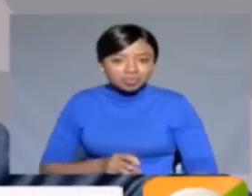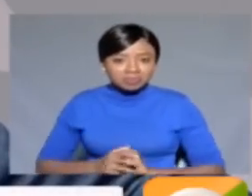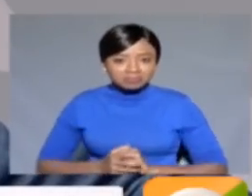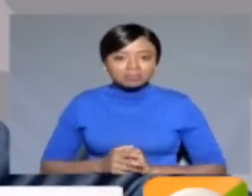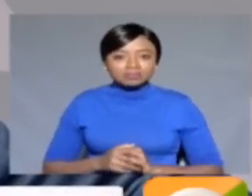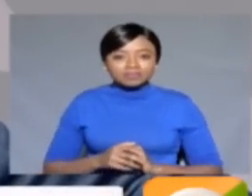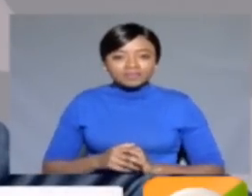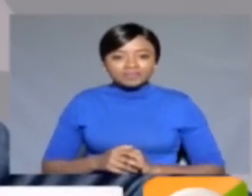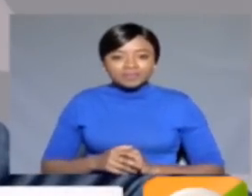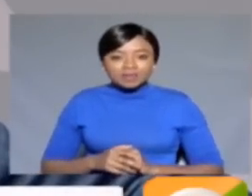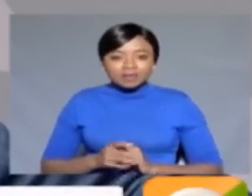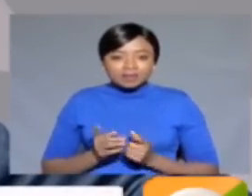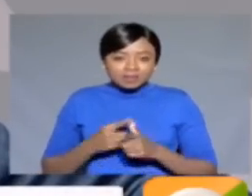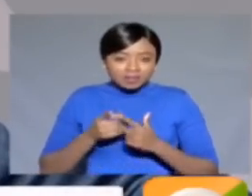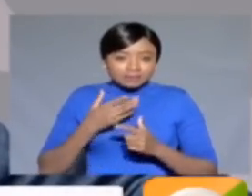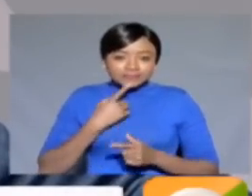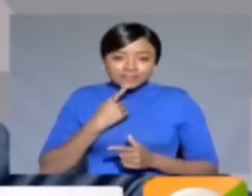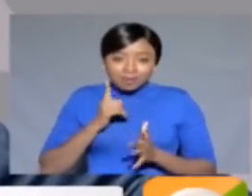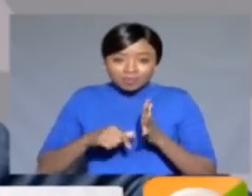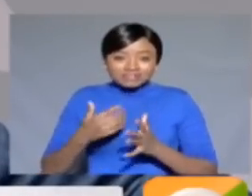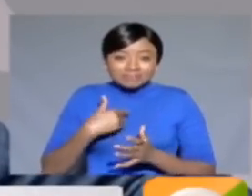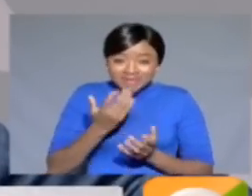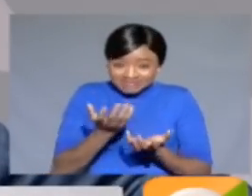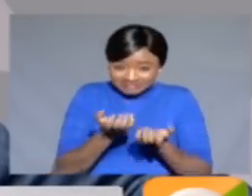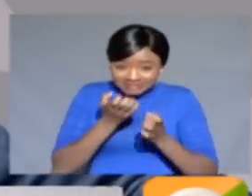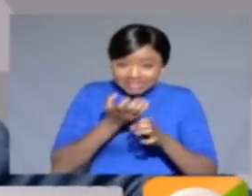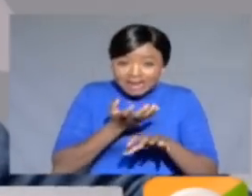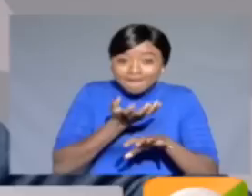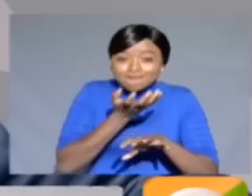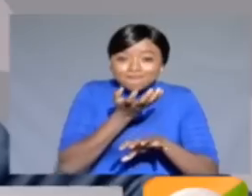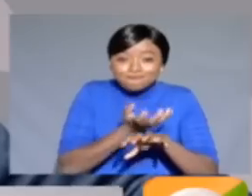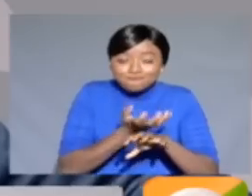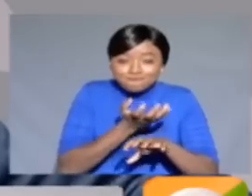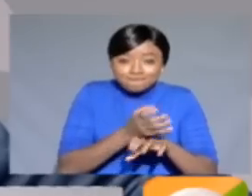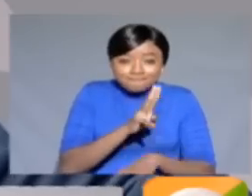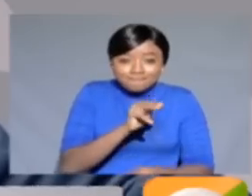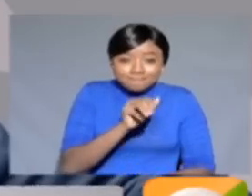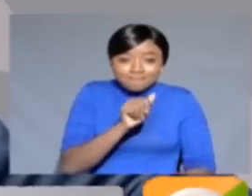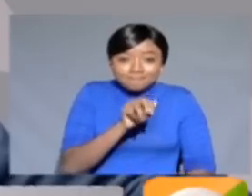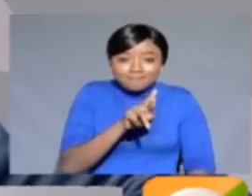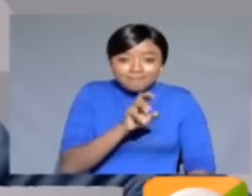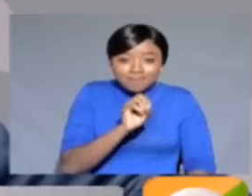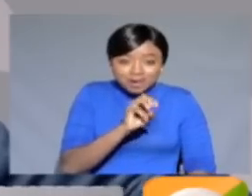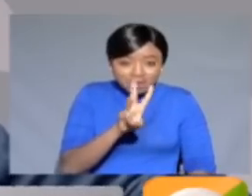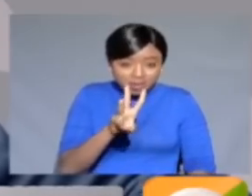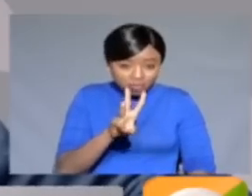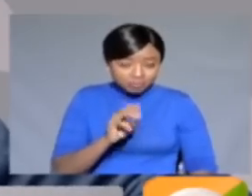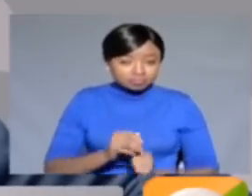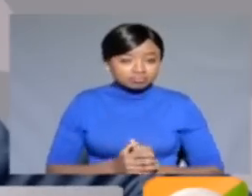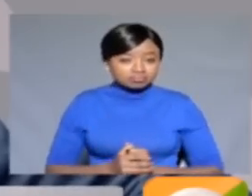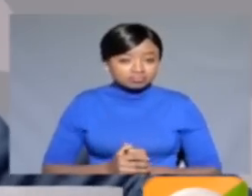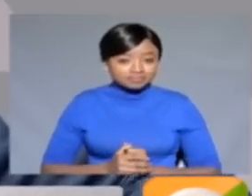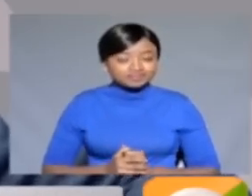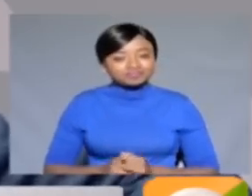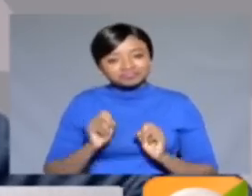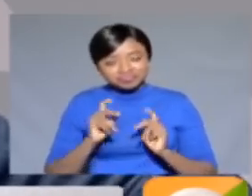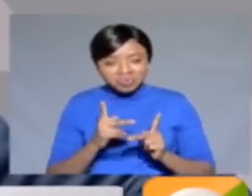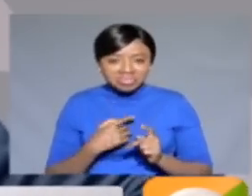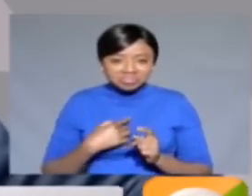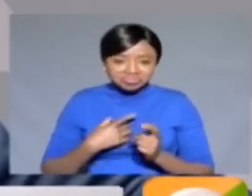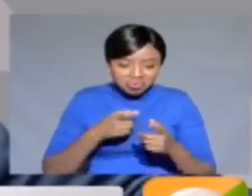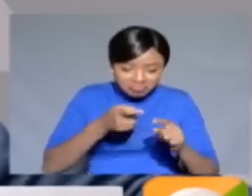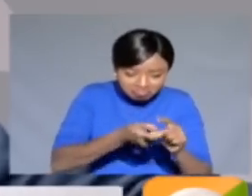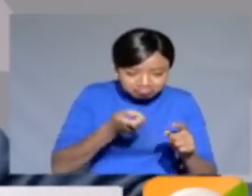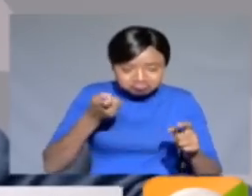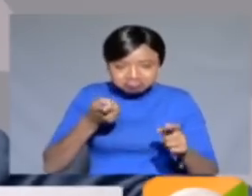and he said, "I need to do a bone marrow aspirate." I didn't know what that was. I said, "Sure." I said, "It sounds painful." He said, "That'd be fine." And so they actually take some